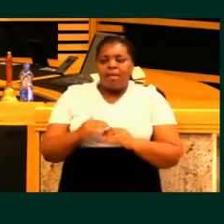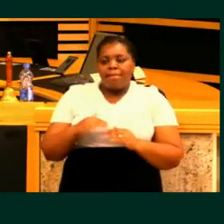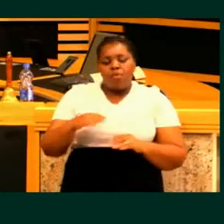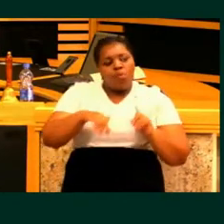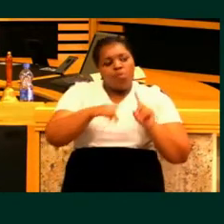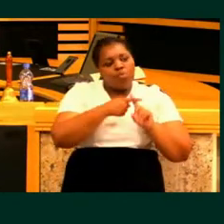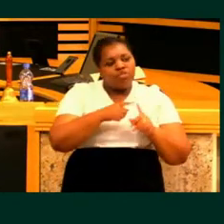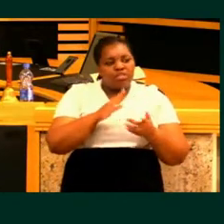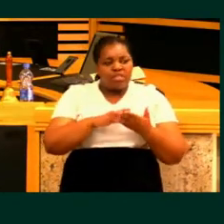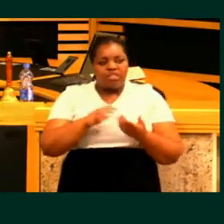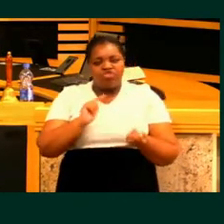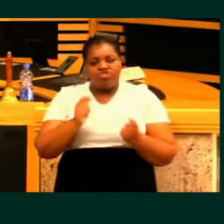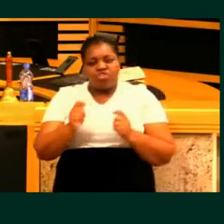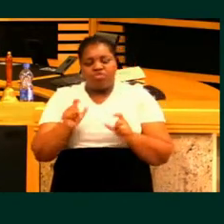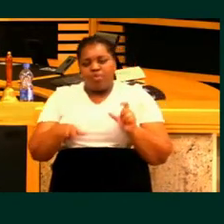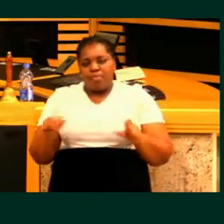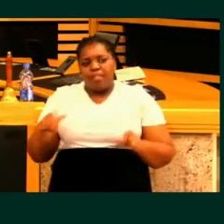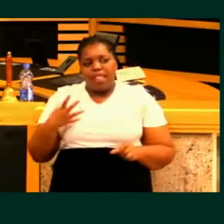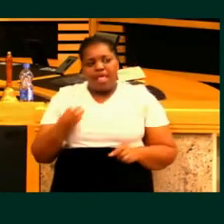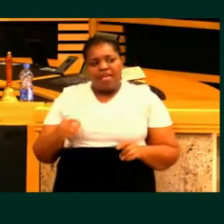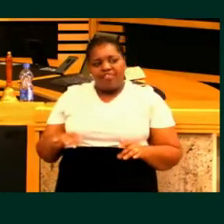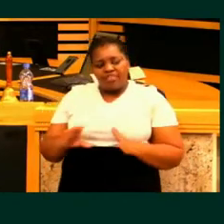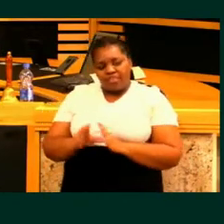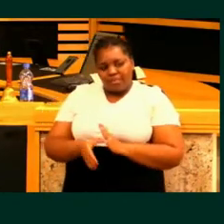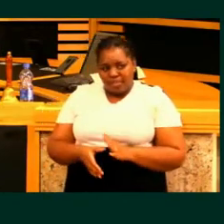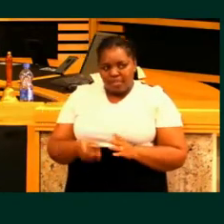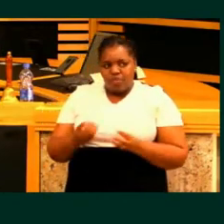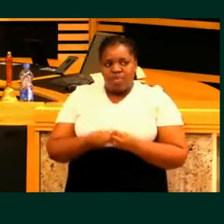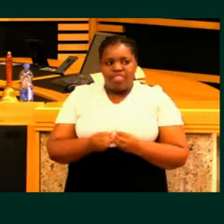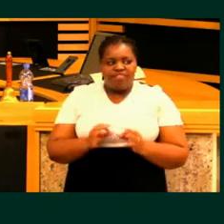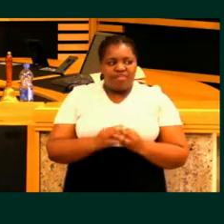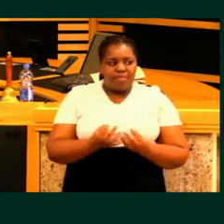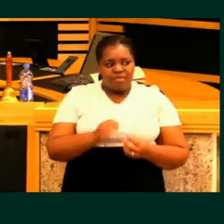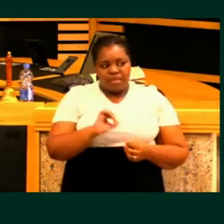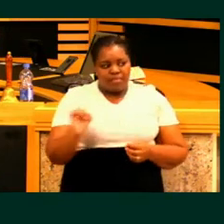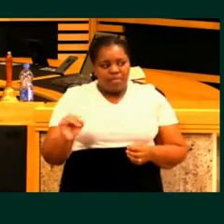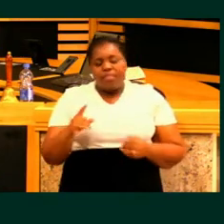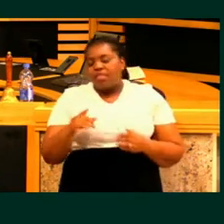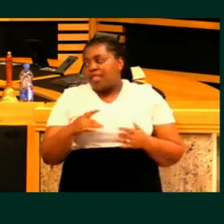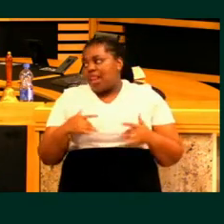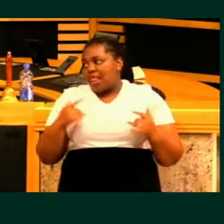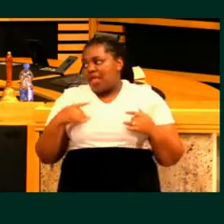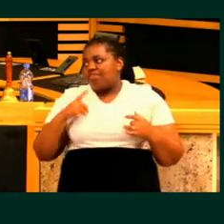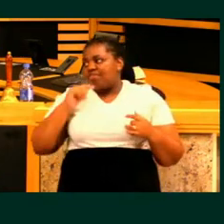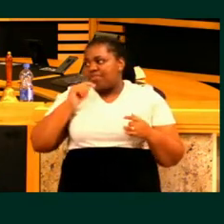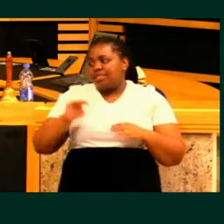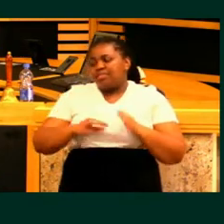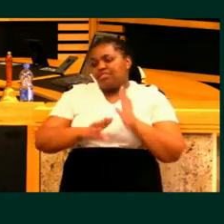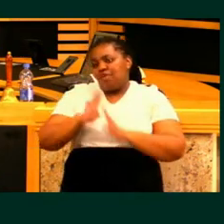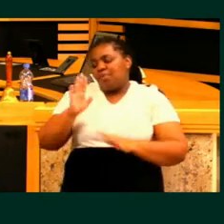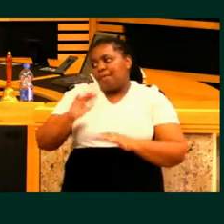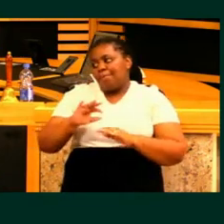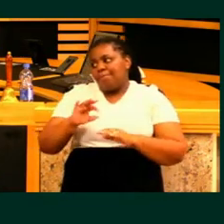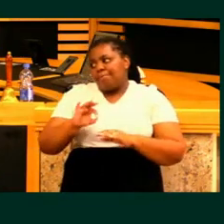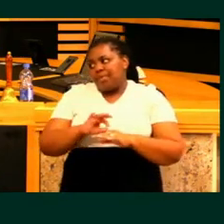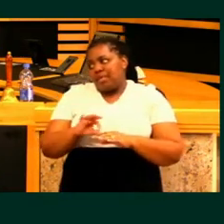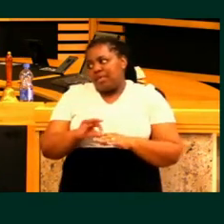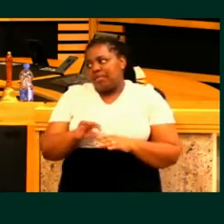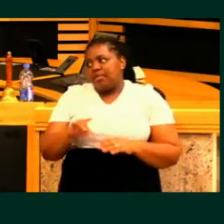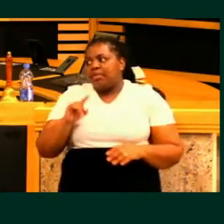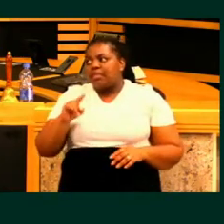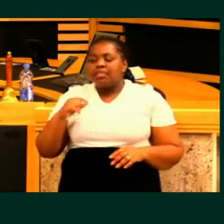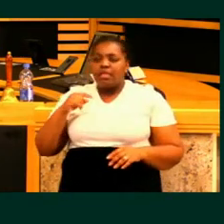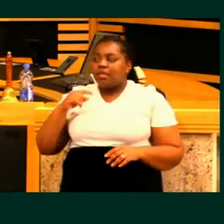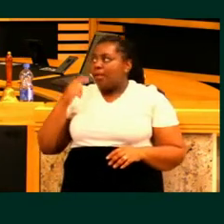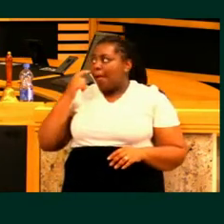meaningful change for persons living with disabilities and their families in line with the national development plan the white paper specific